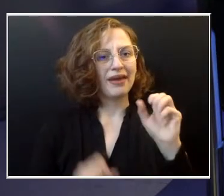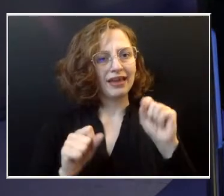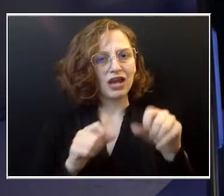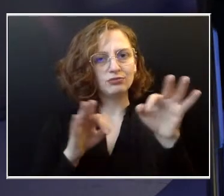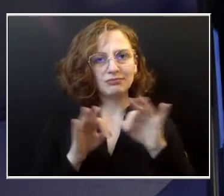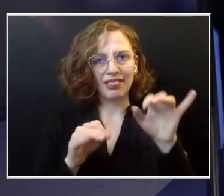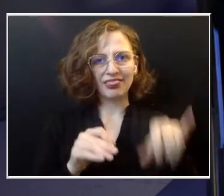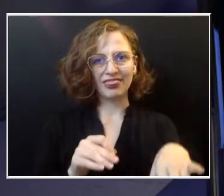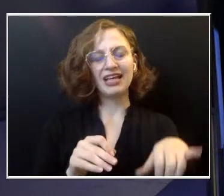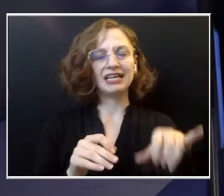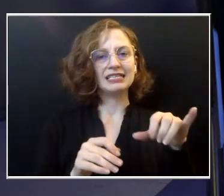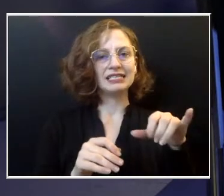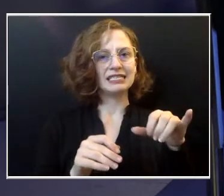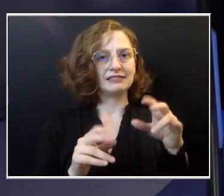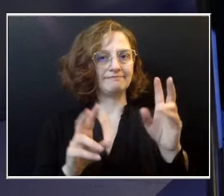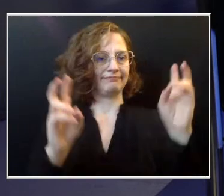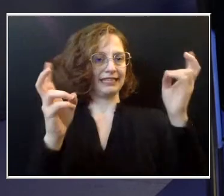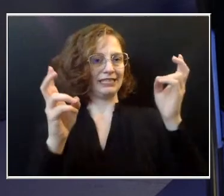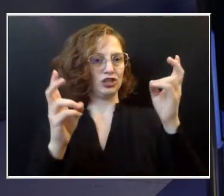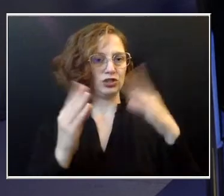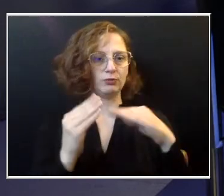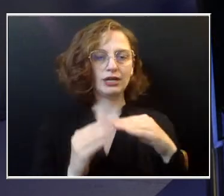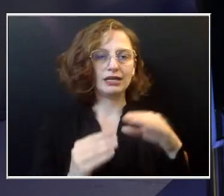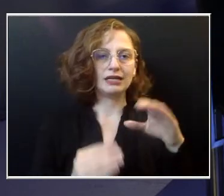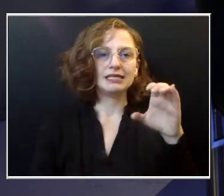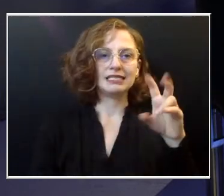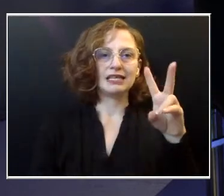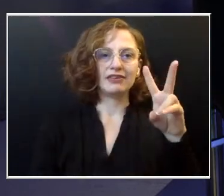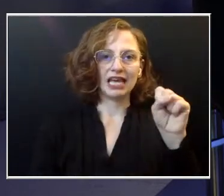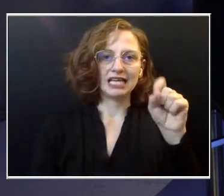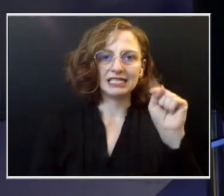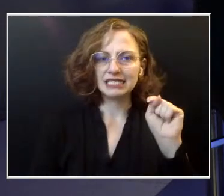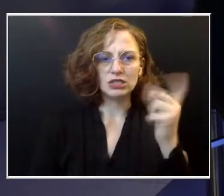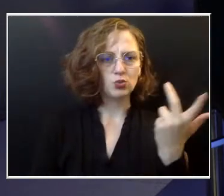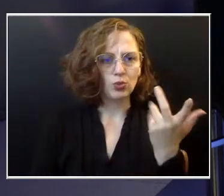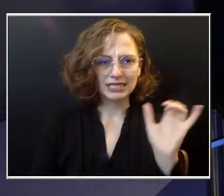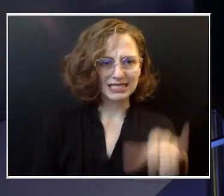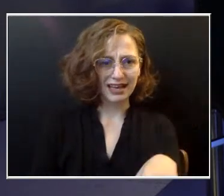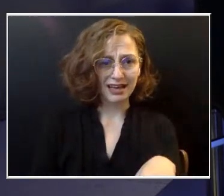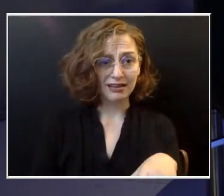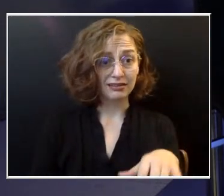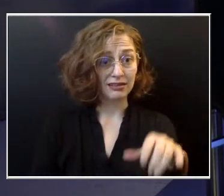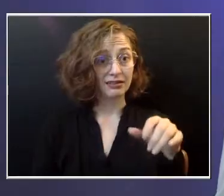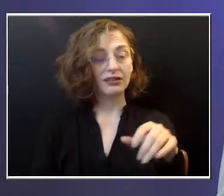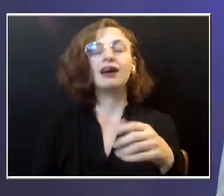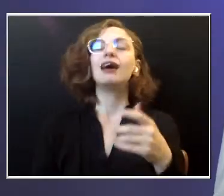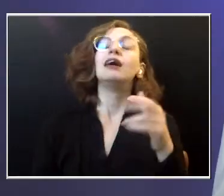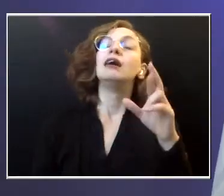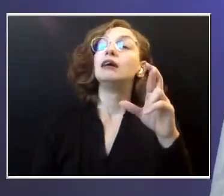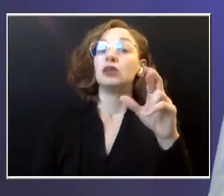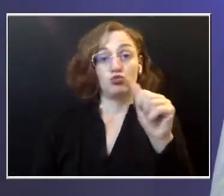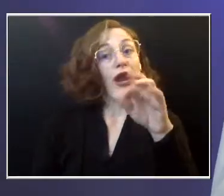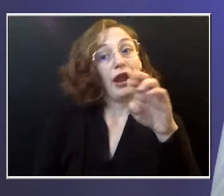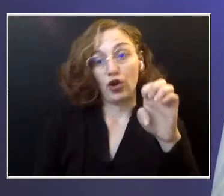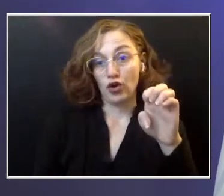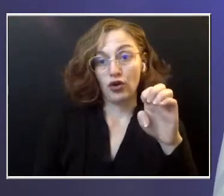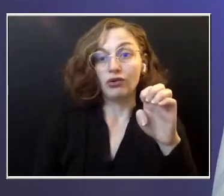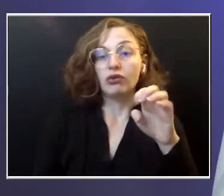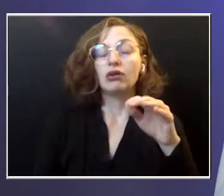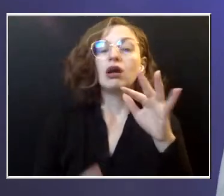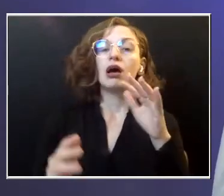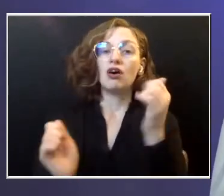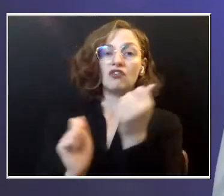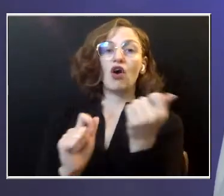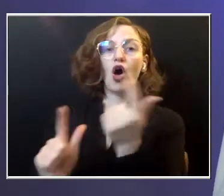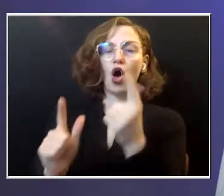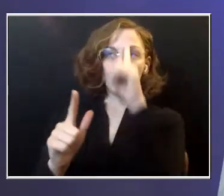CVST. What is it? Is this rare? Tell us more. Yes, it is very rare. Out of all strokes, it's about